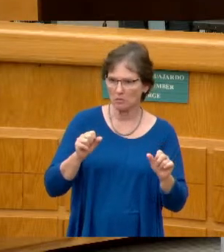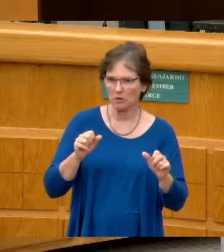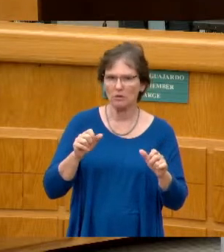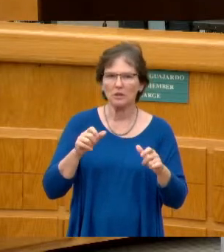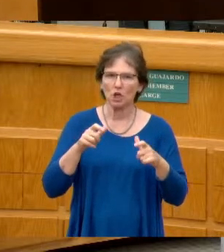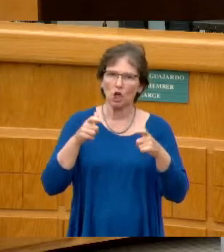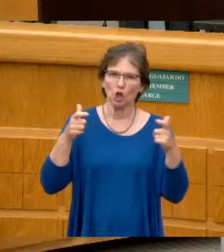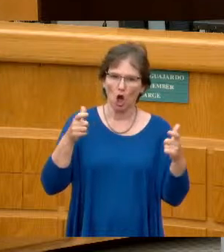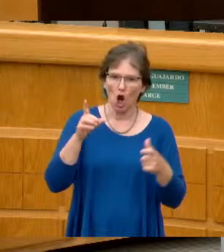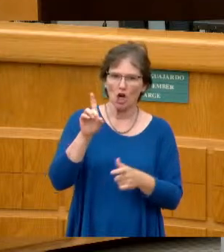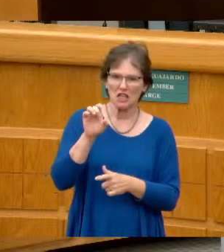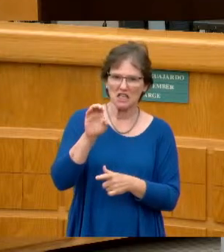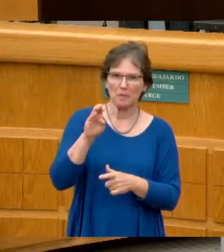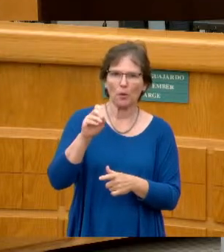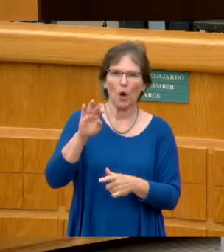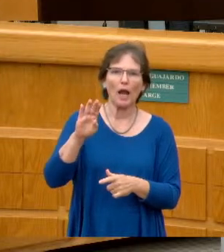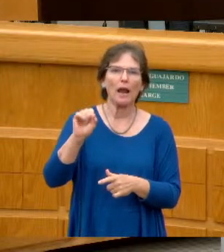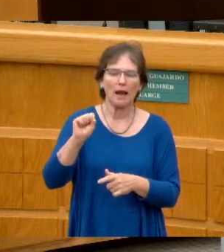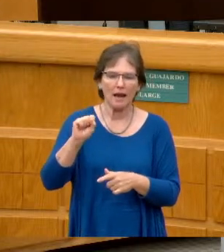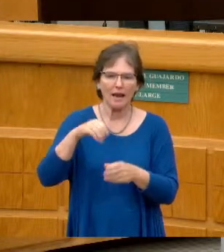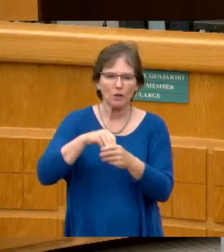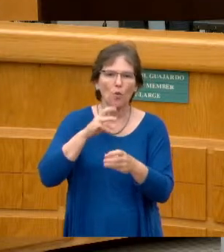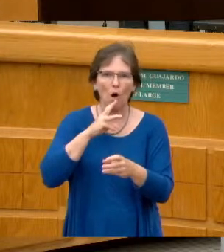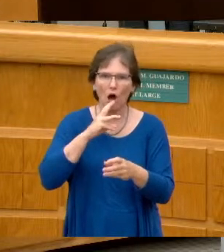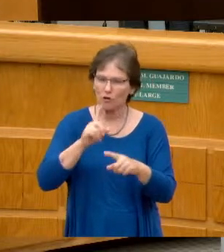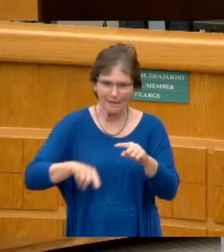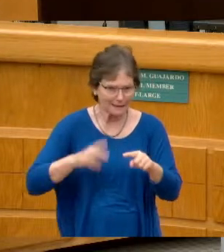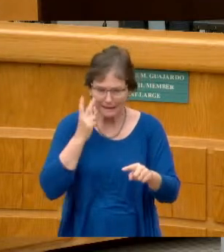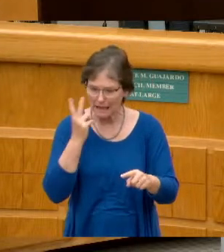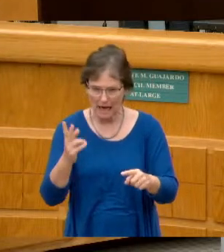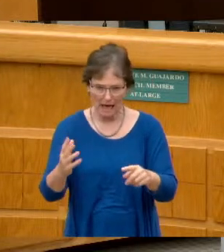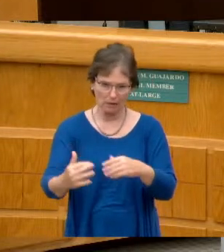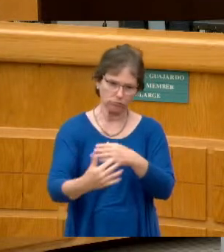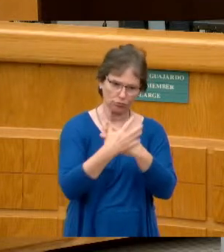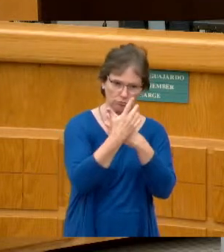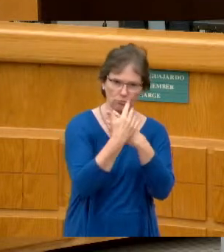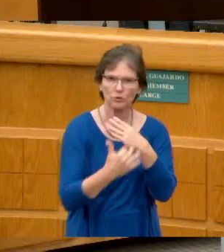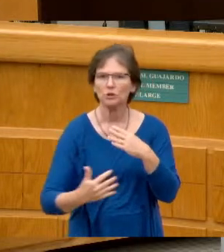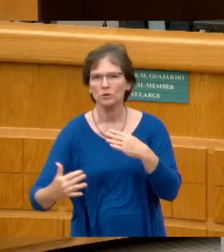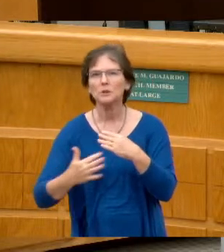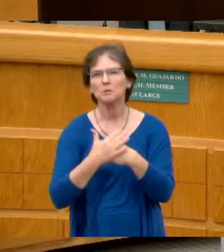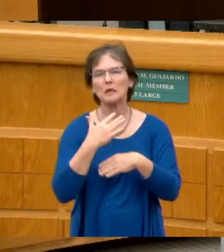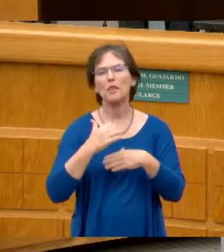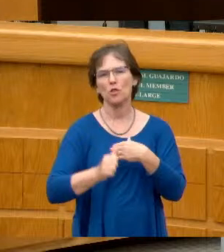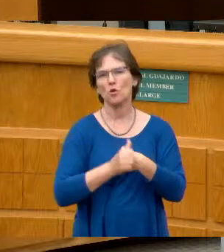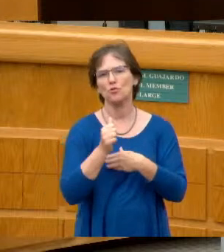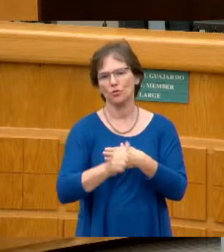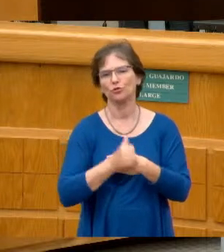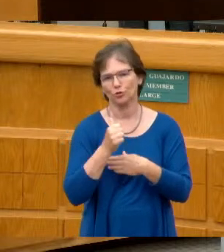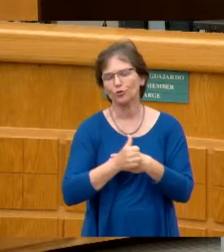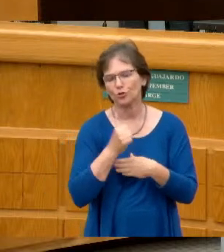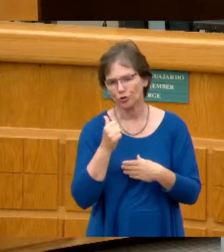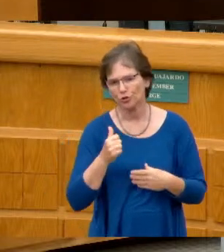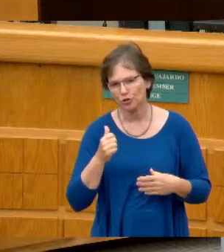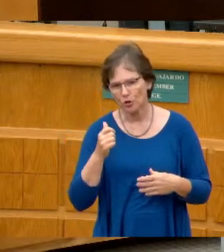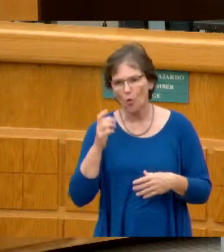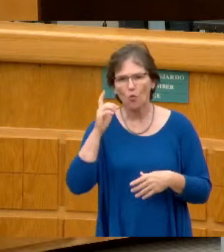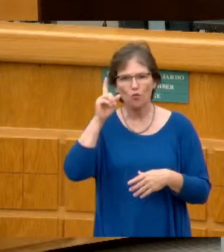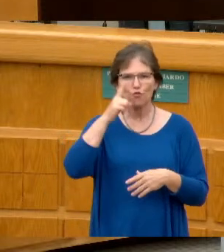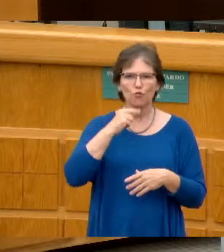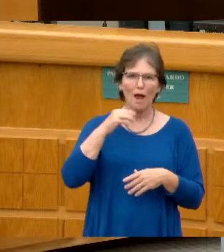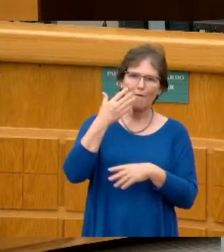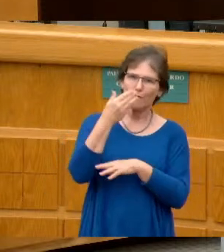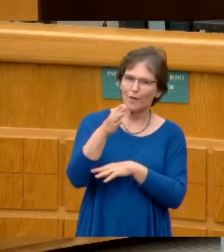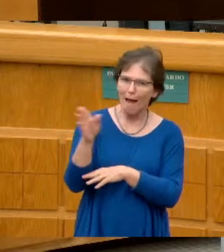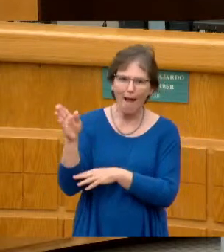rip is always an issue. It will most likely be a red flag week. So I urge you to use caution should you choose